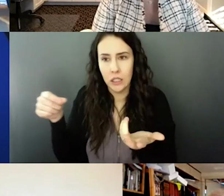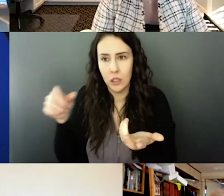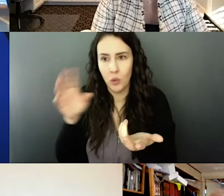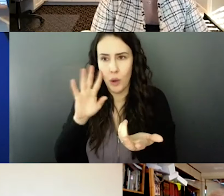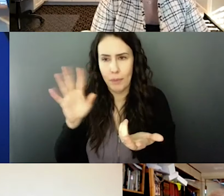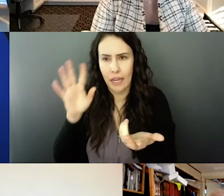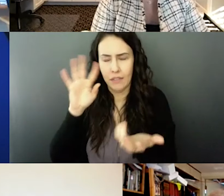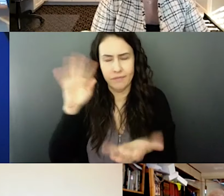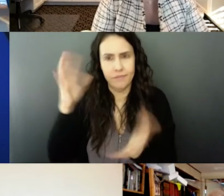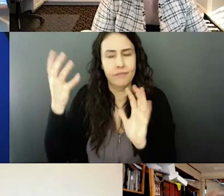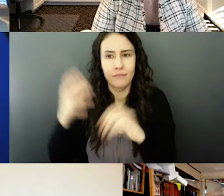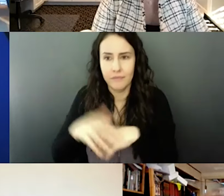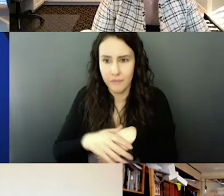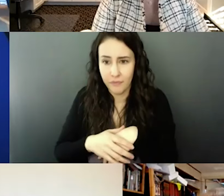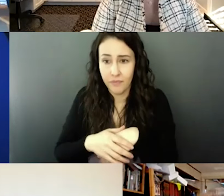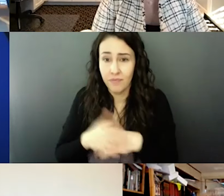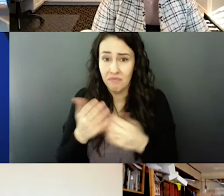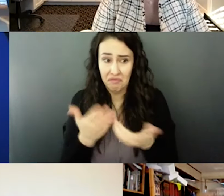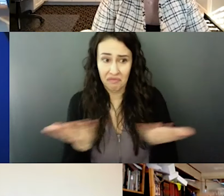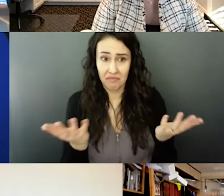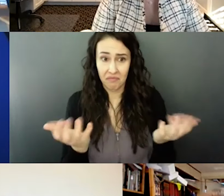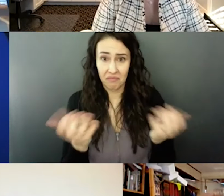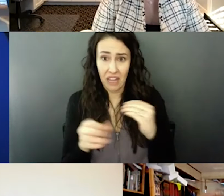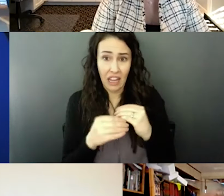Can anyone else add something to this?